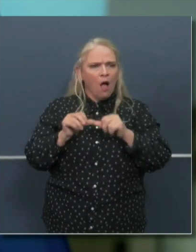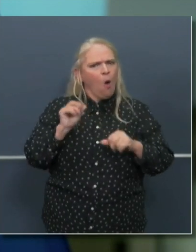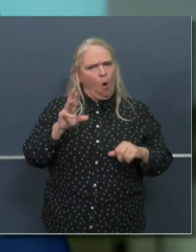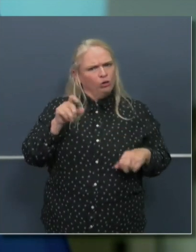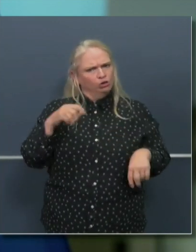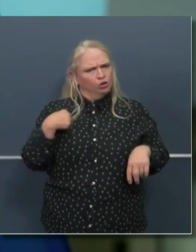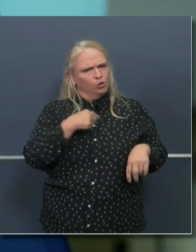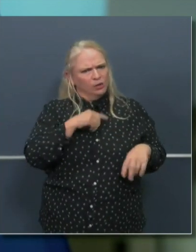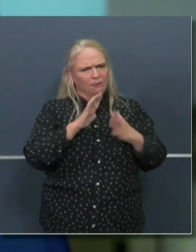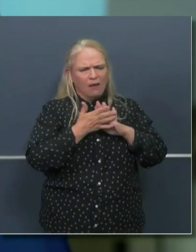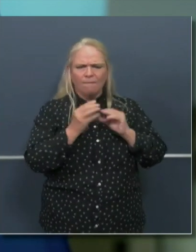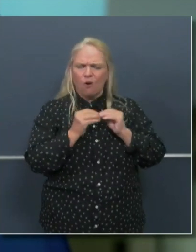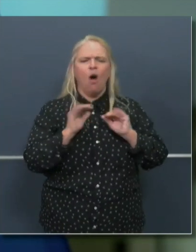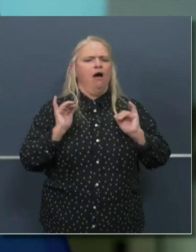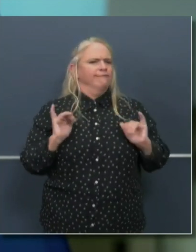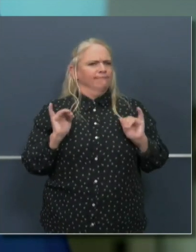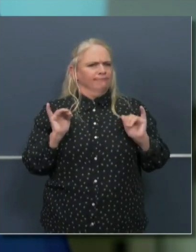to